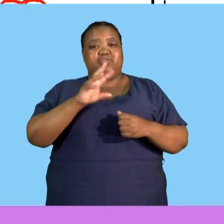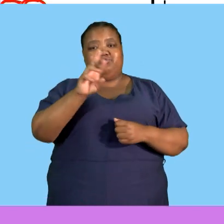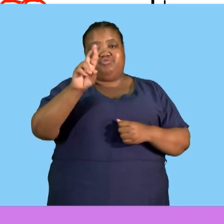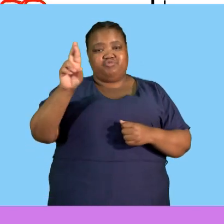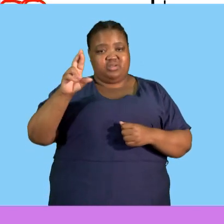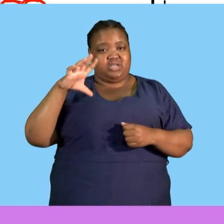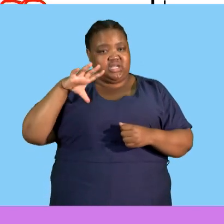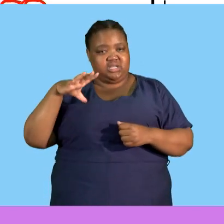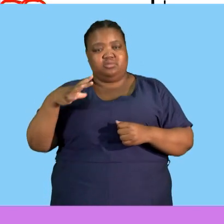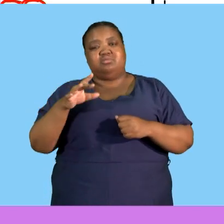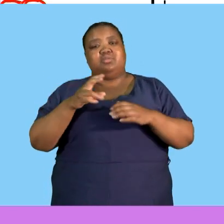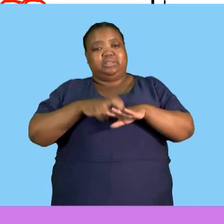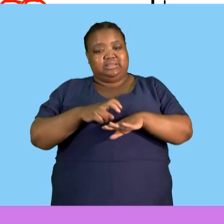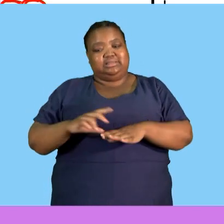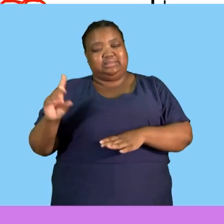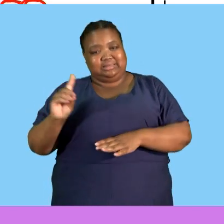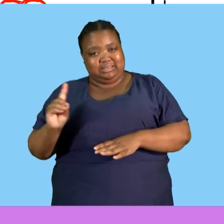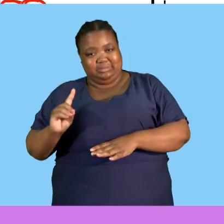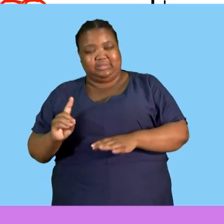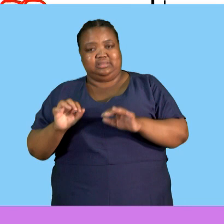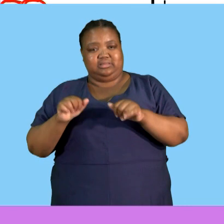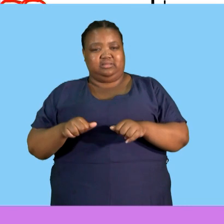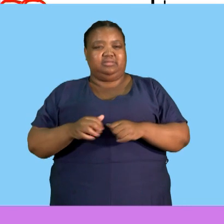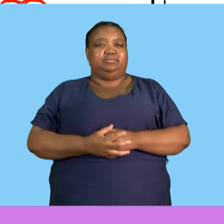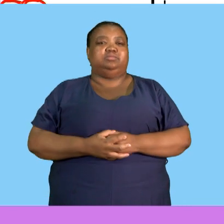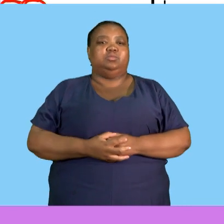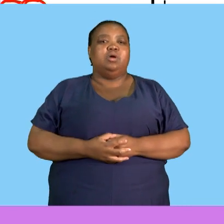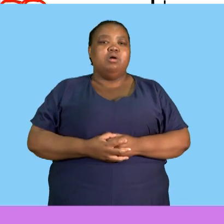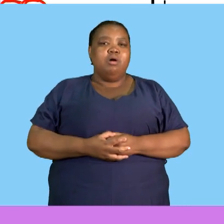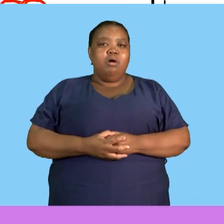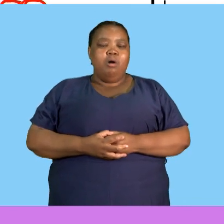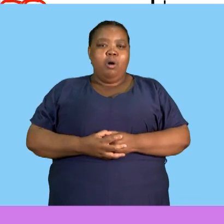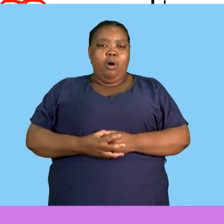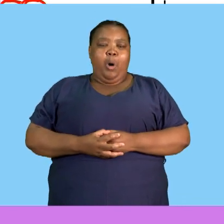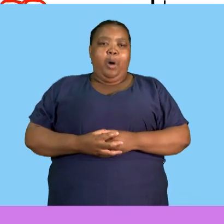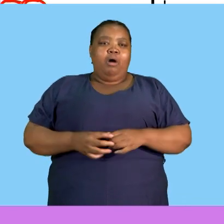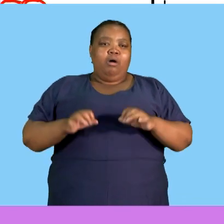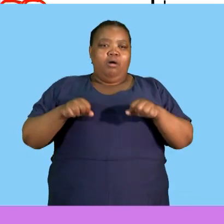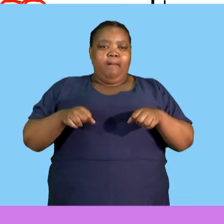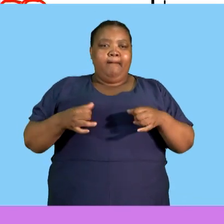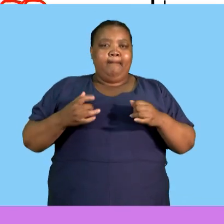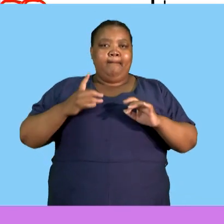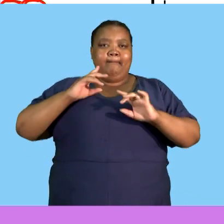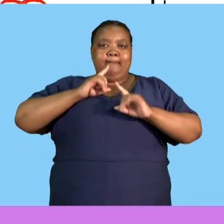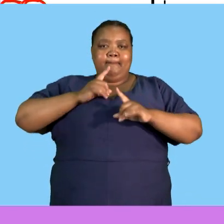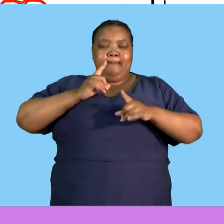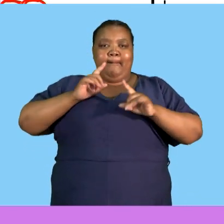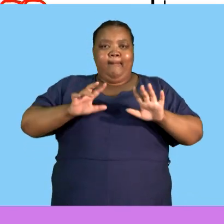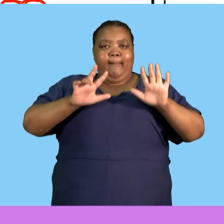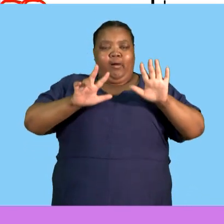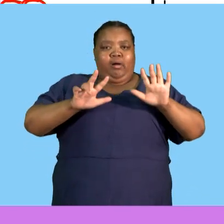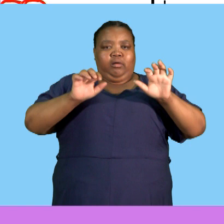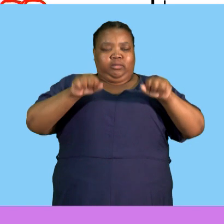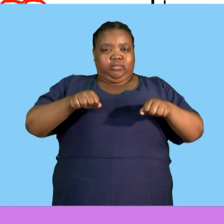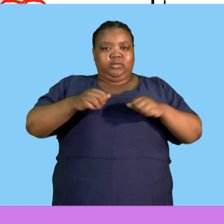Not the radius only, we need the diameter. So therefore I got an answer of 8,478 followed by a few other digits. I rounded